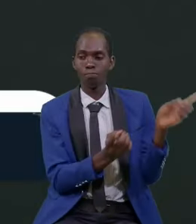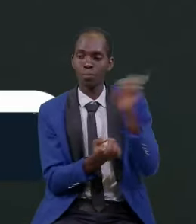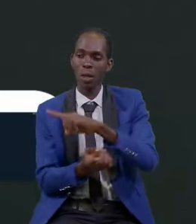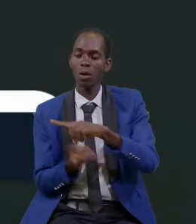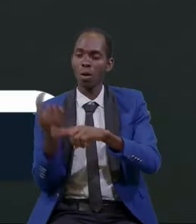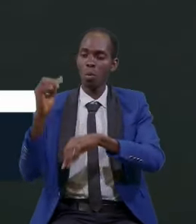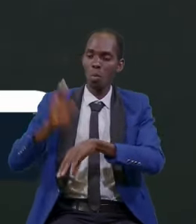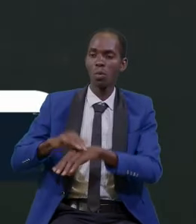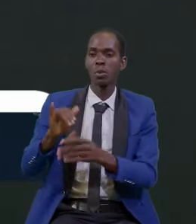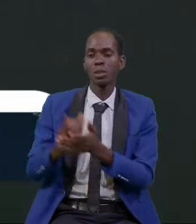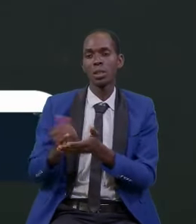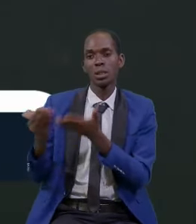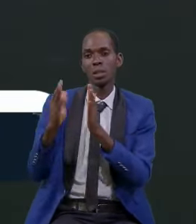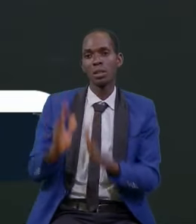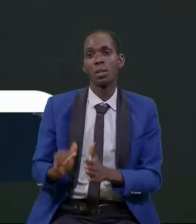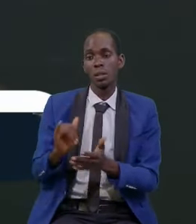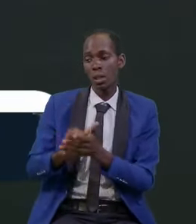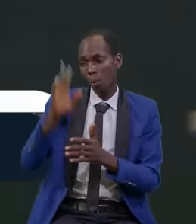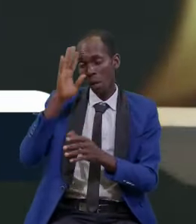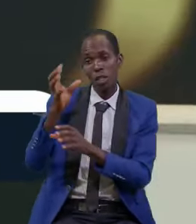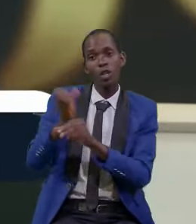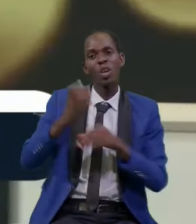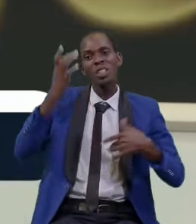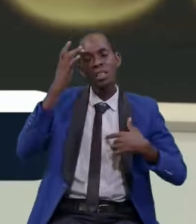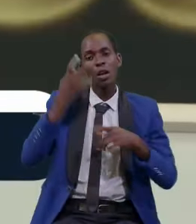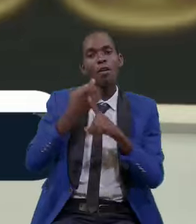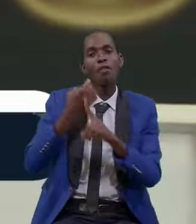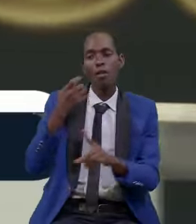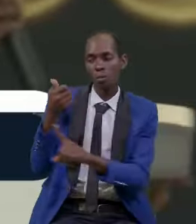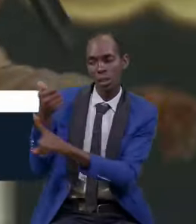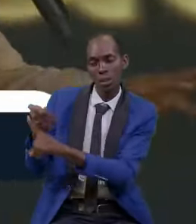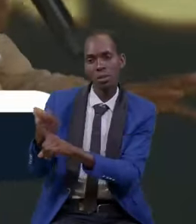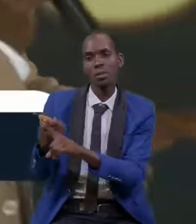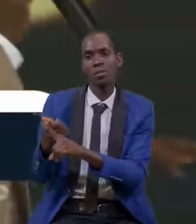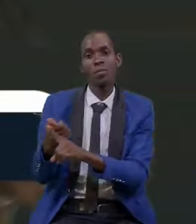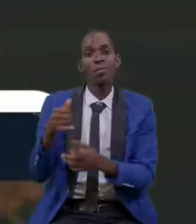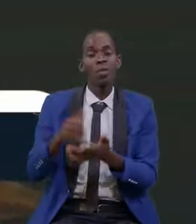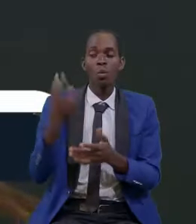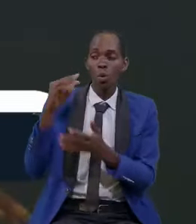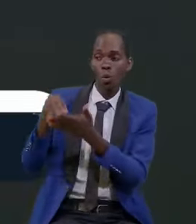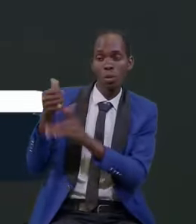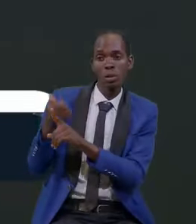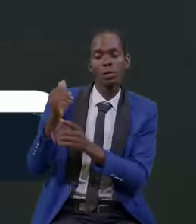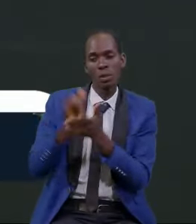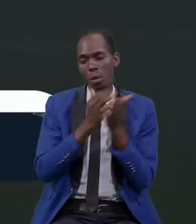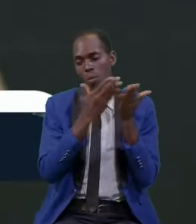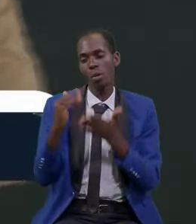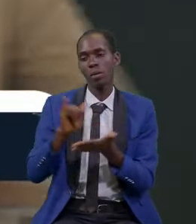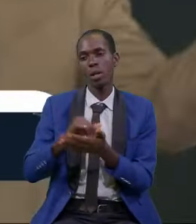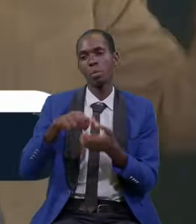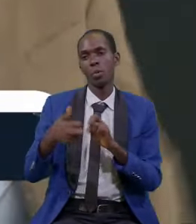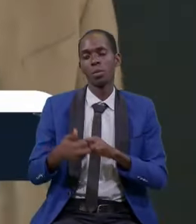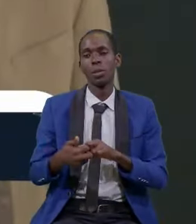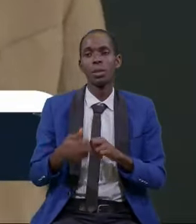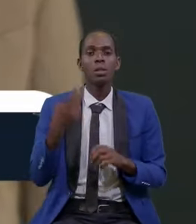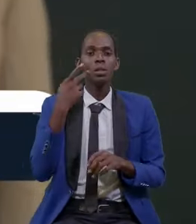sickness from self. It was himself that caused that. Look at Herod, and Herod gave